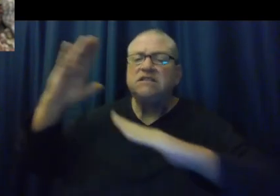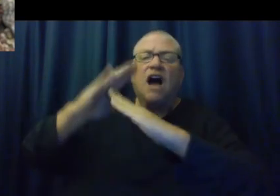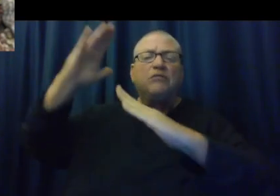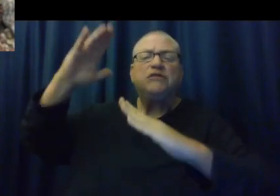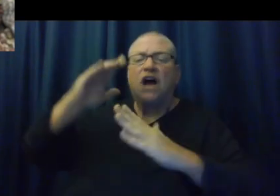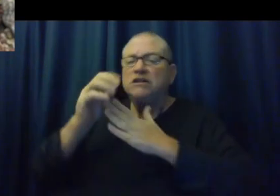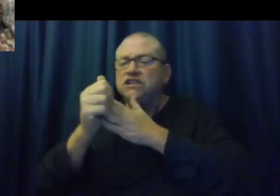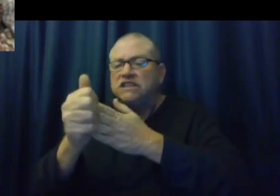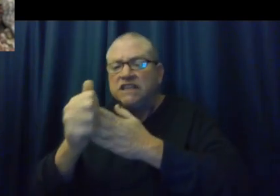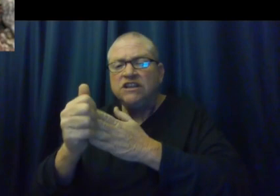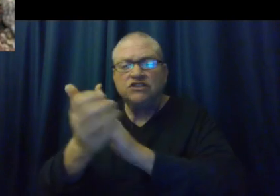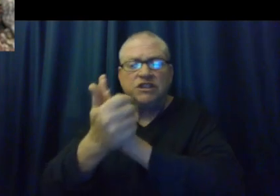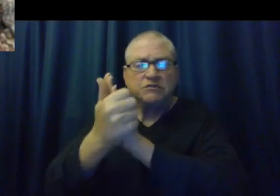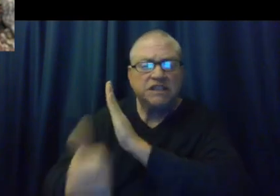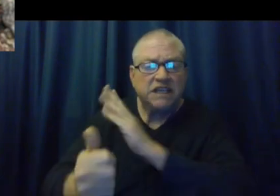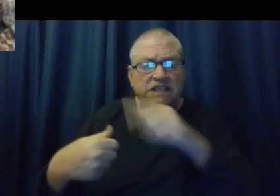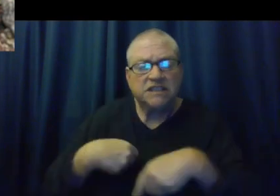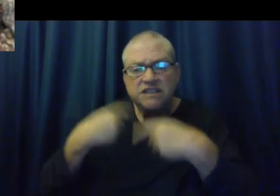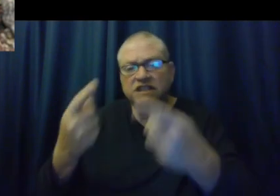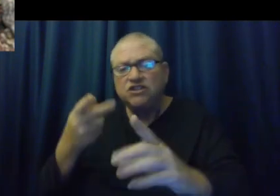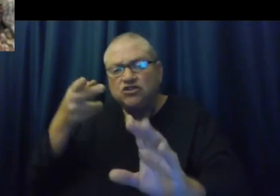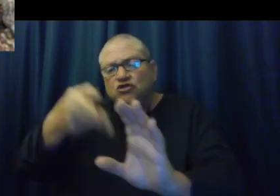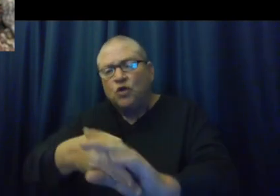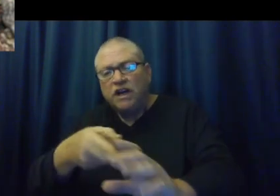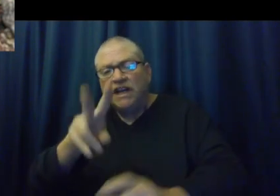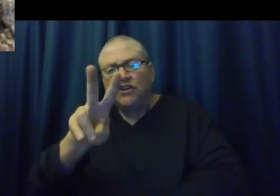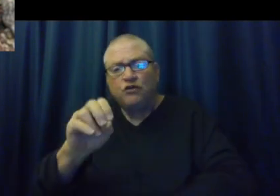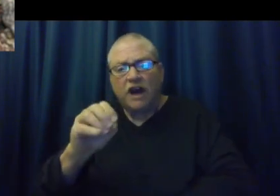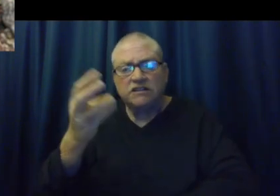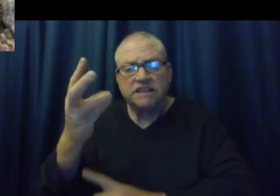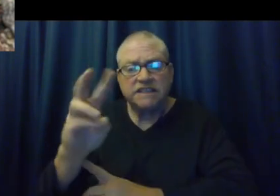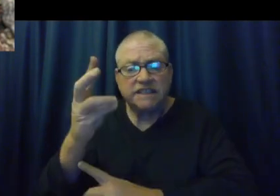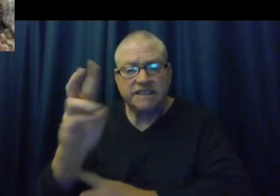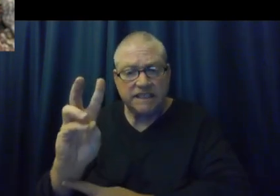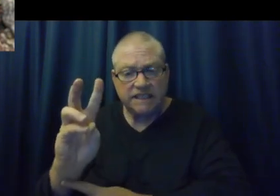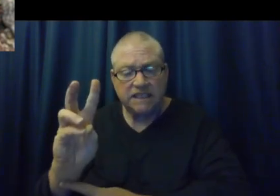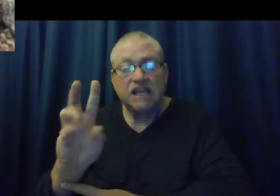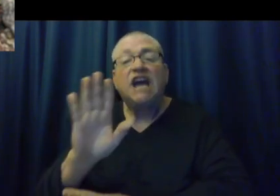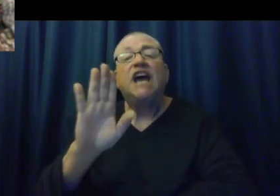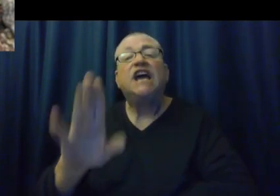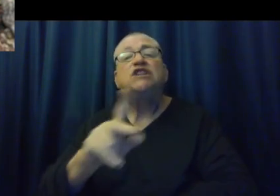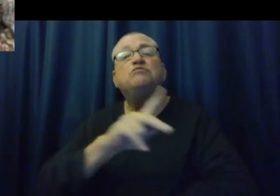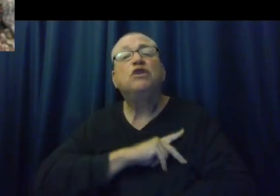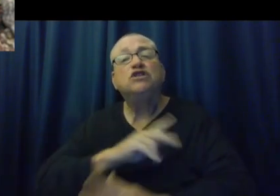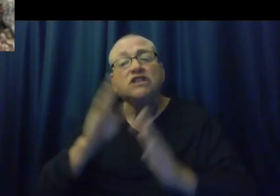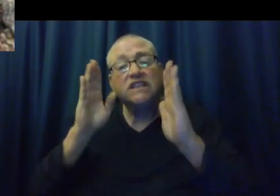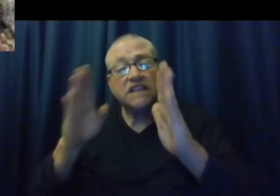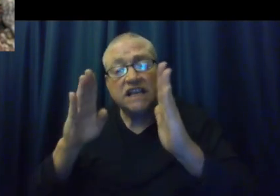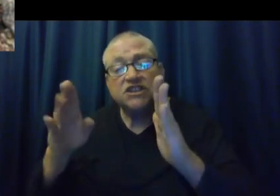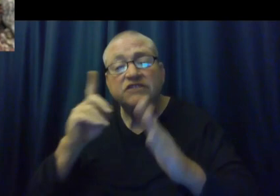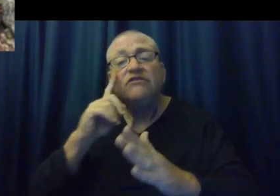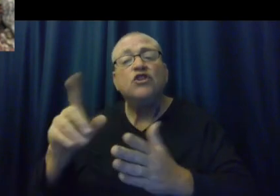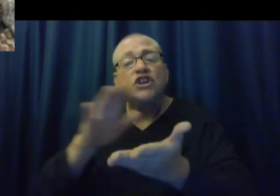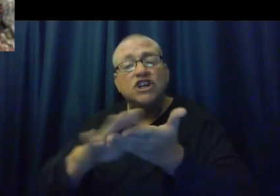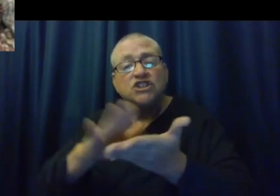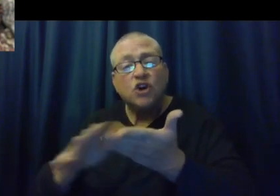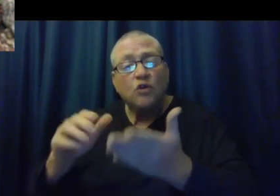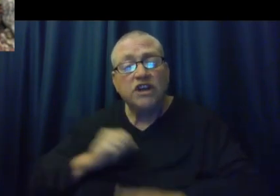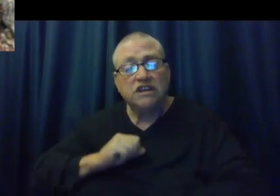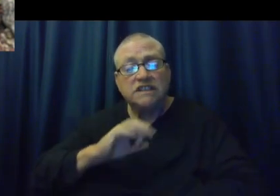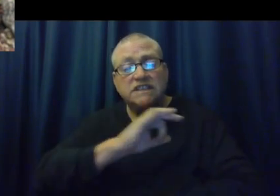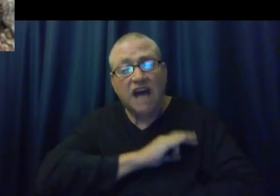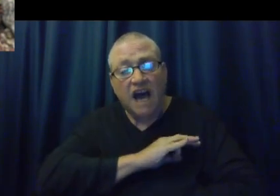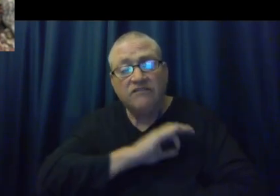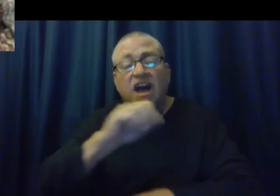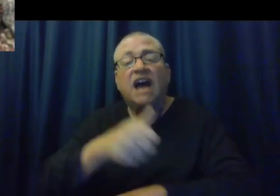and top-notch customer service skills since joining the facilities management team in 2016. His personal attention and care for the